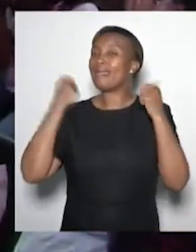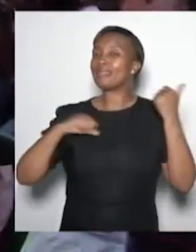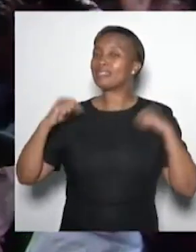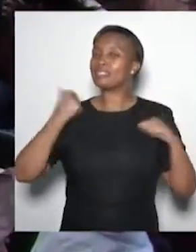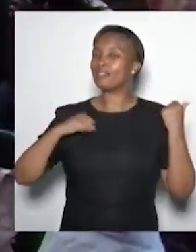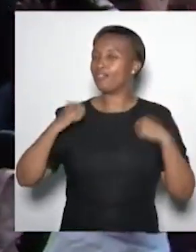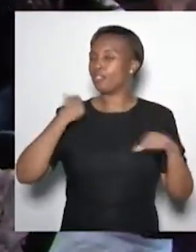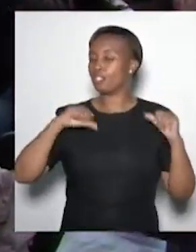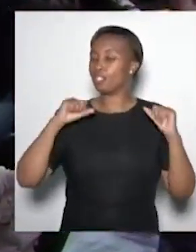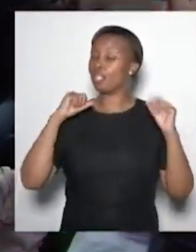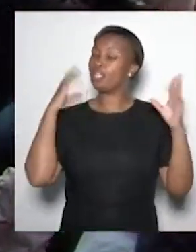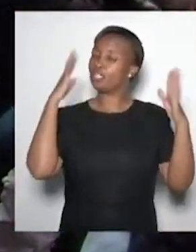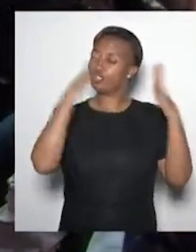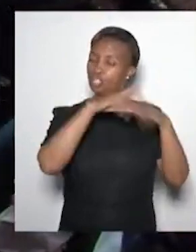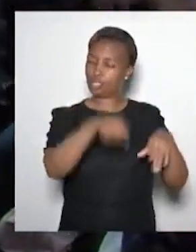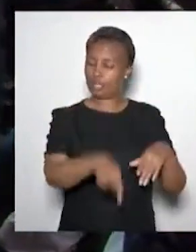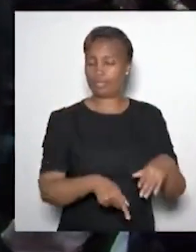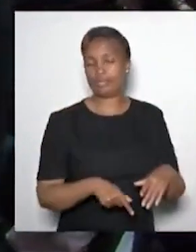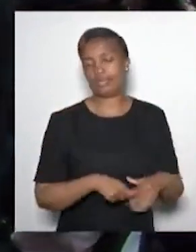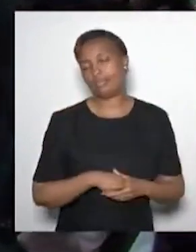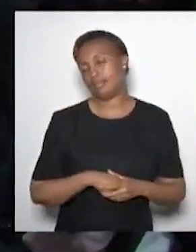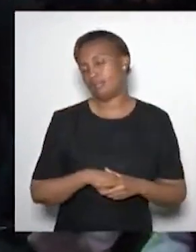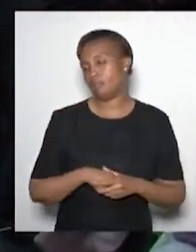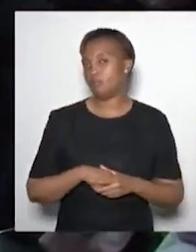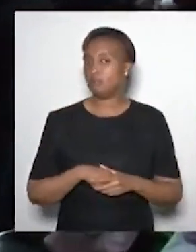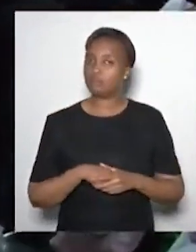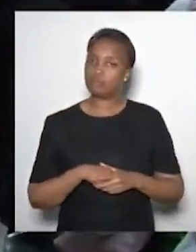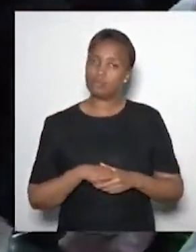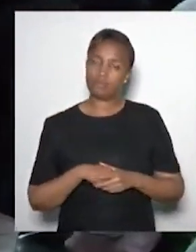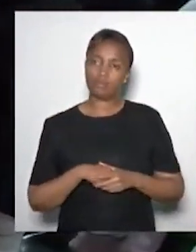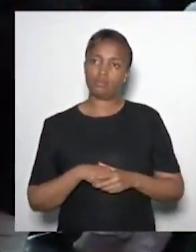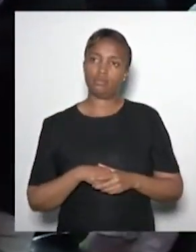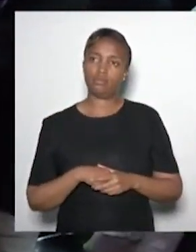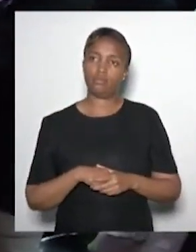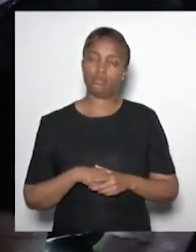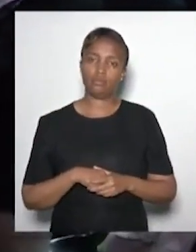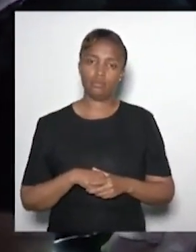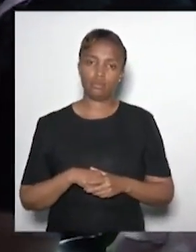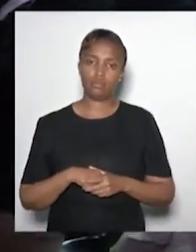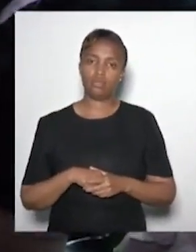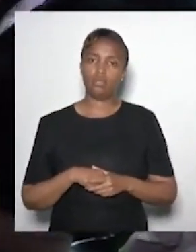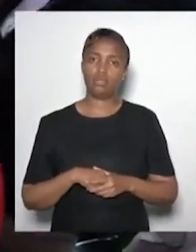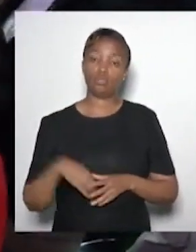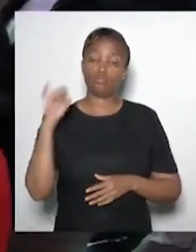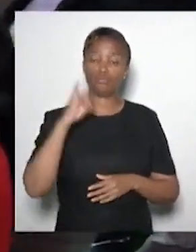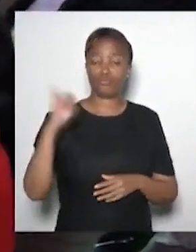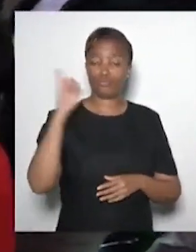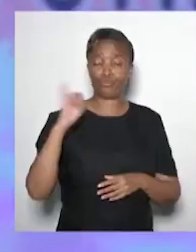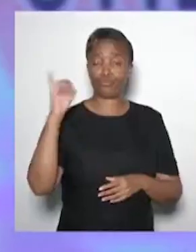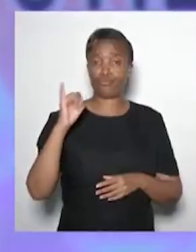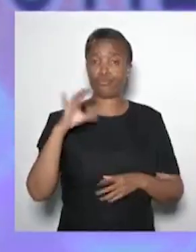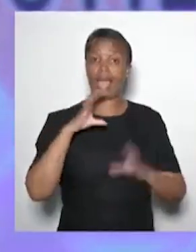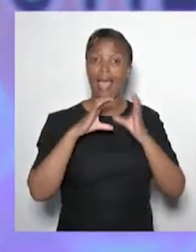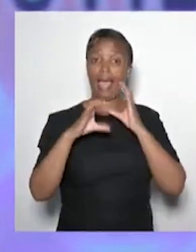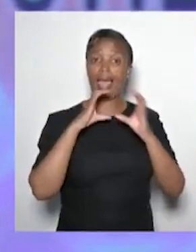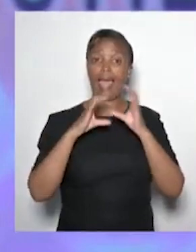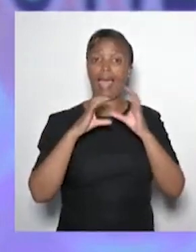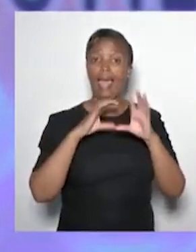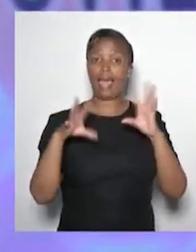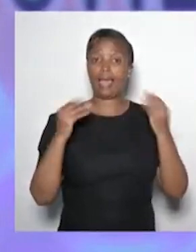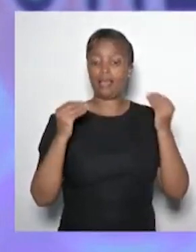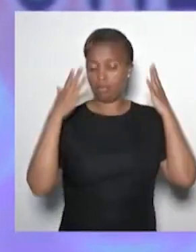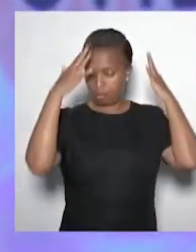Jesus. Yeah. So, I'm going to seriously have a very serious conversation with